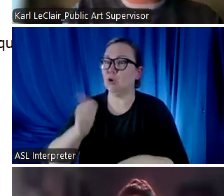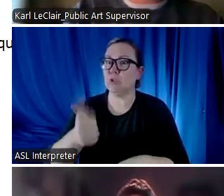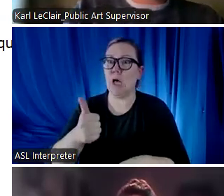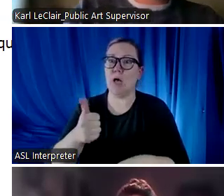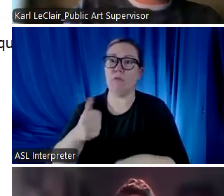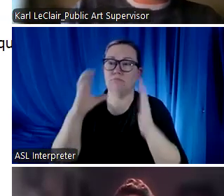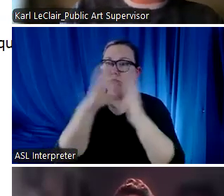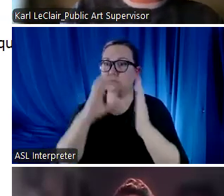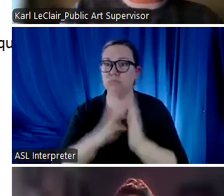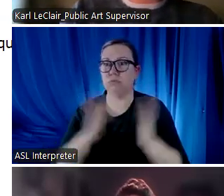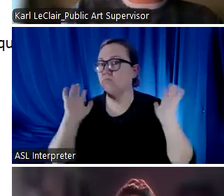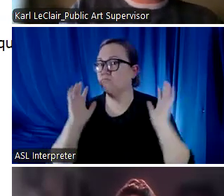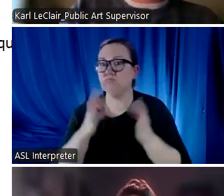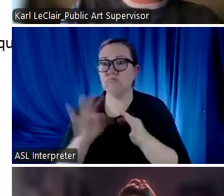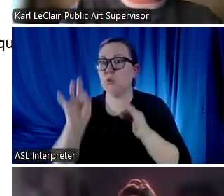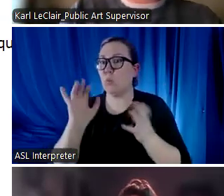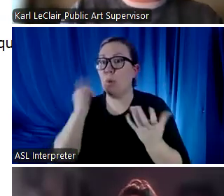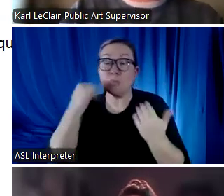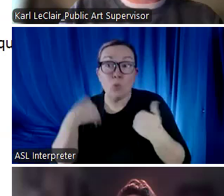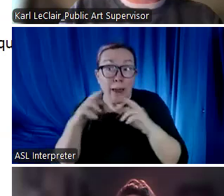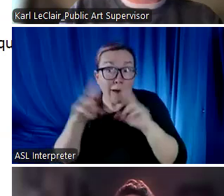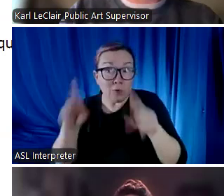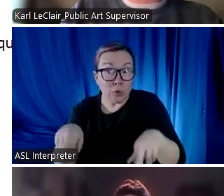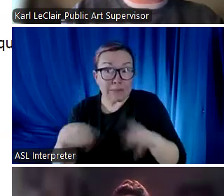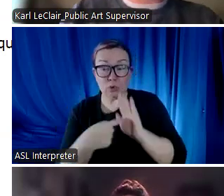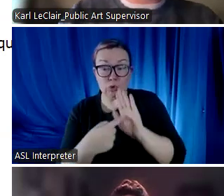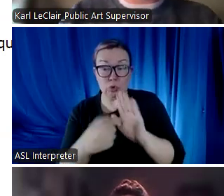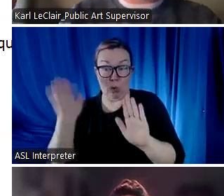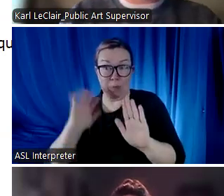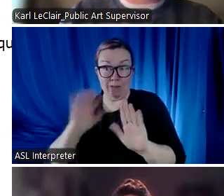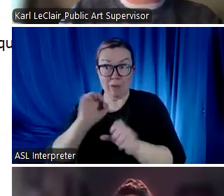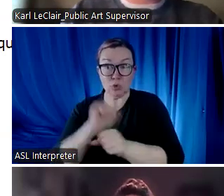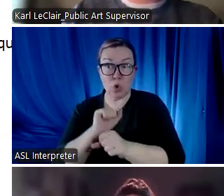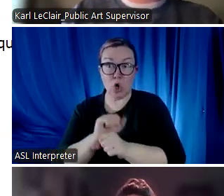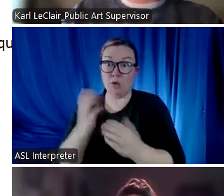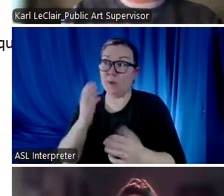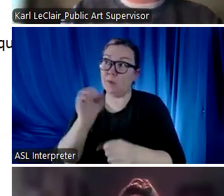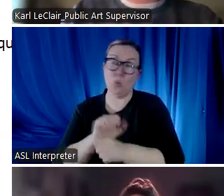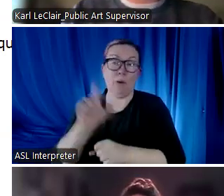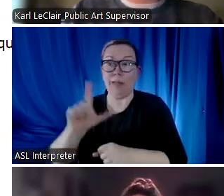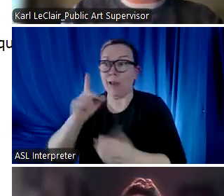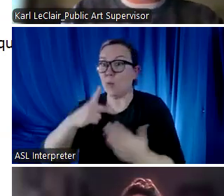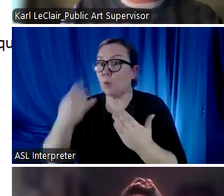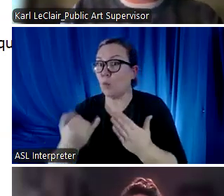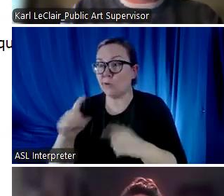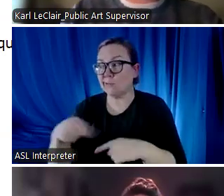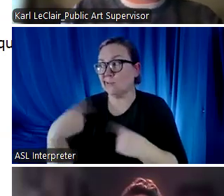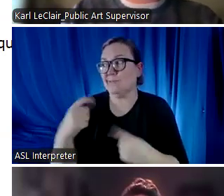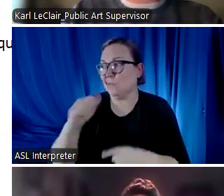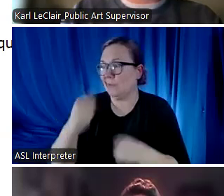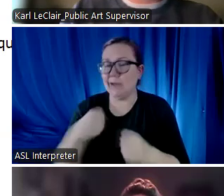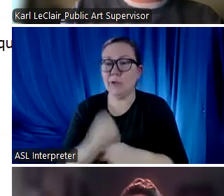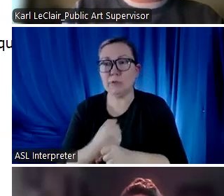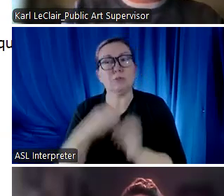enough. If you do have a resume of past works that relate to this, that you've worked in library projects, for the past 10 years, include that as